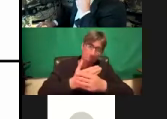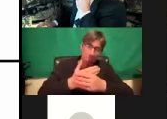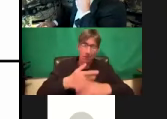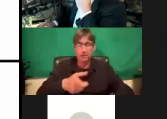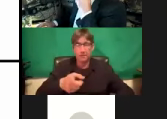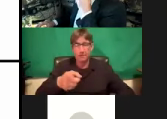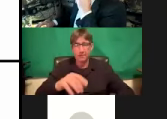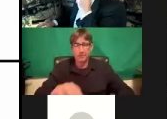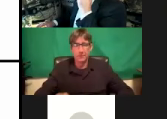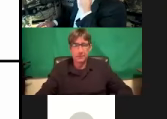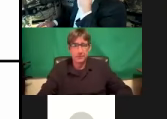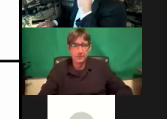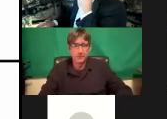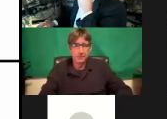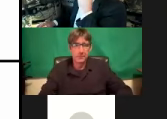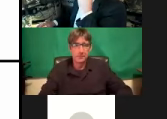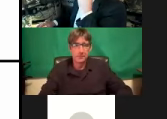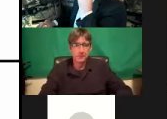Just a note of thanks.